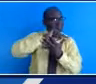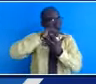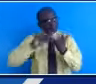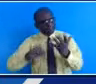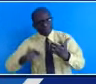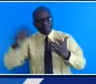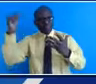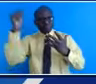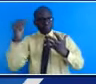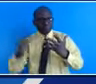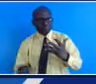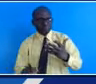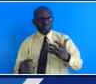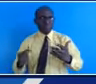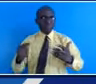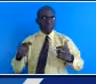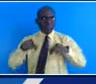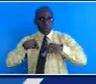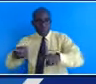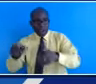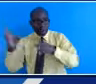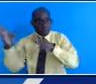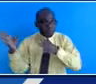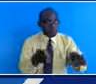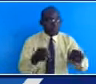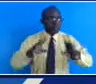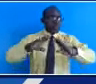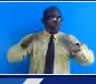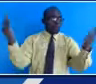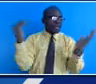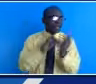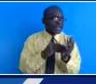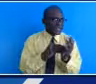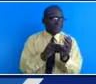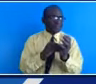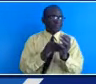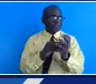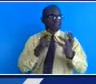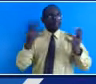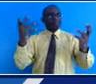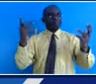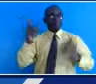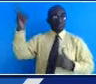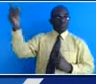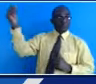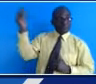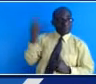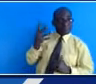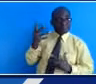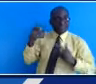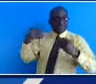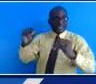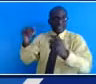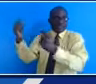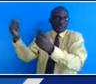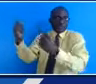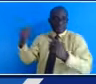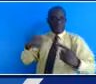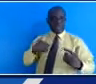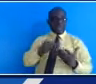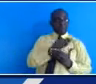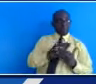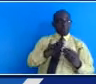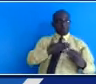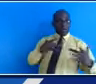we issued our first list of recommendations and issues and concerns last week. We sent them to the county executive and to the governor for